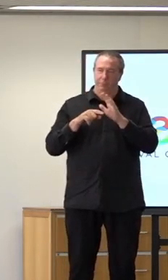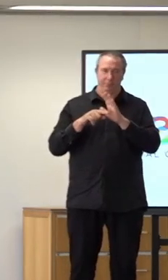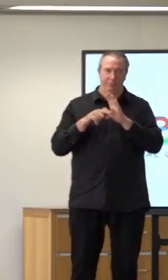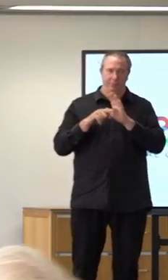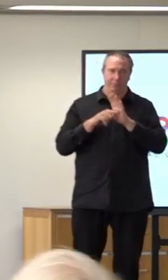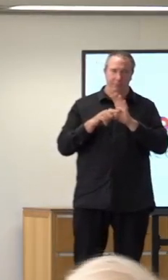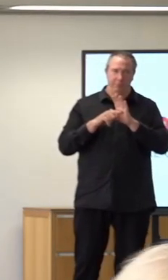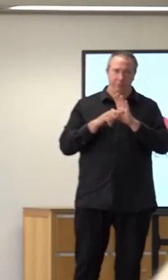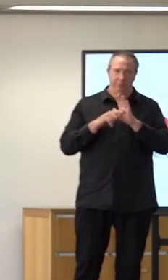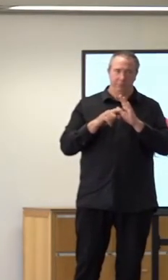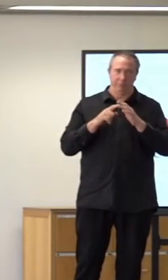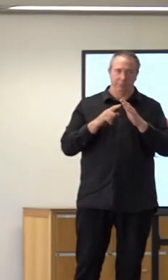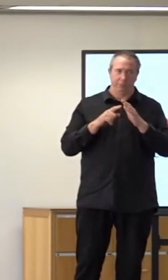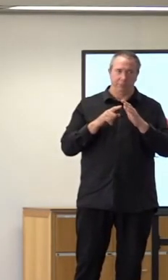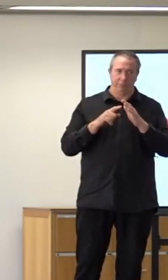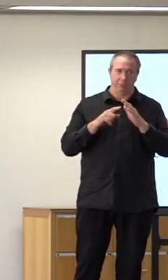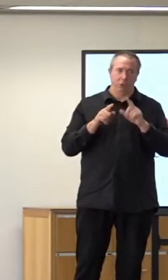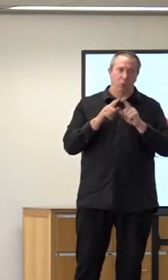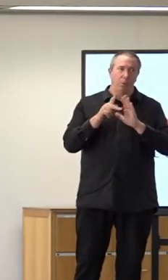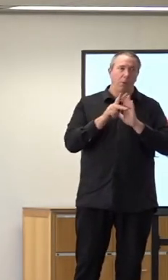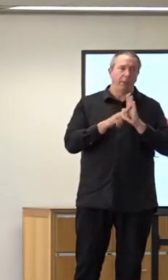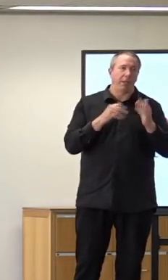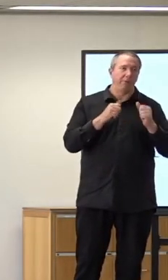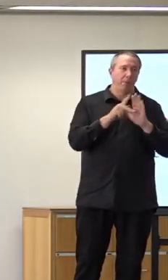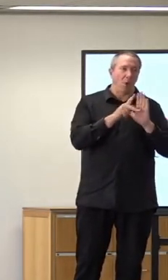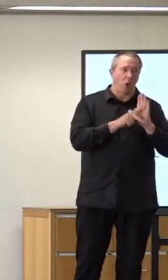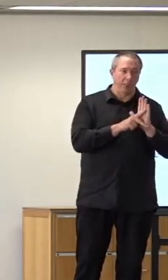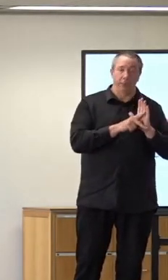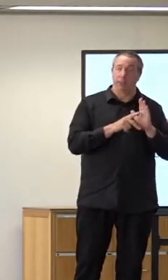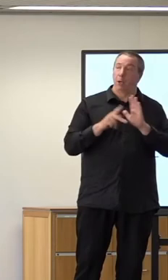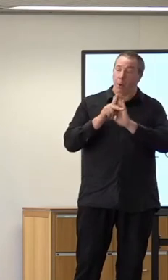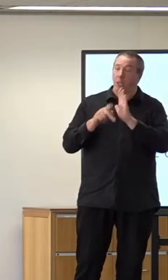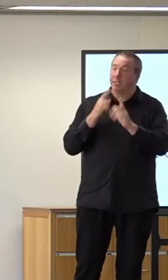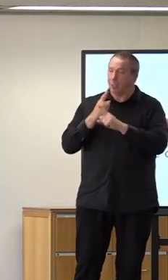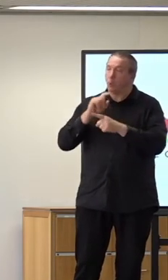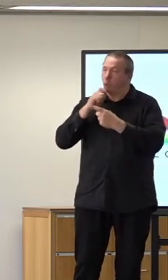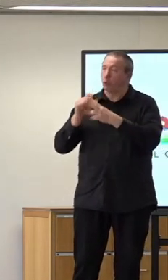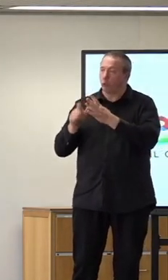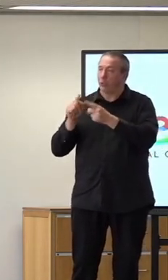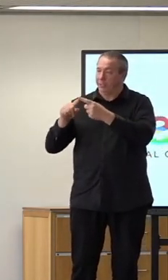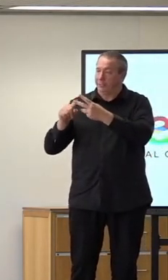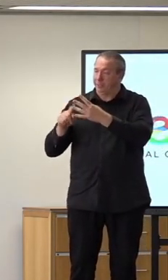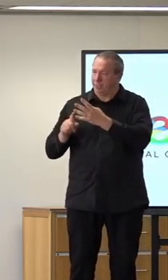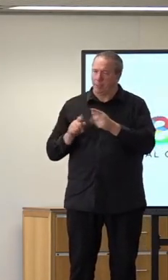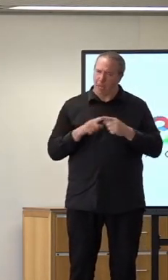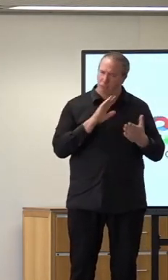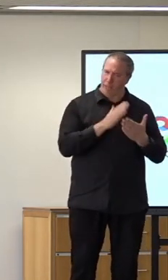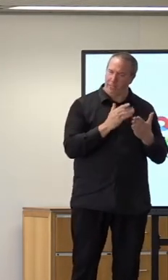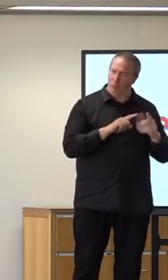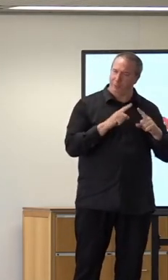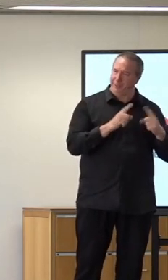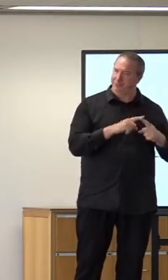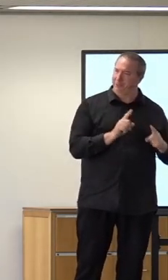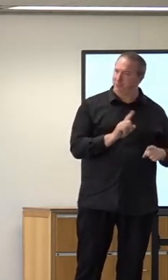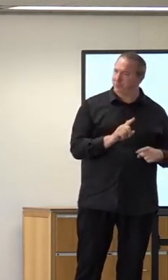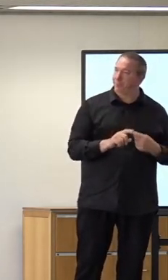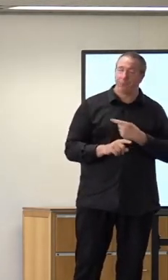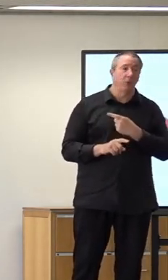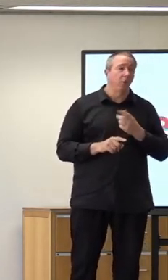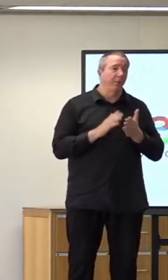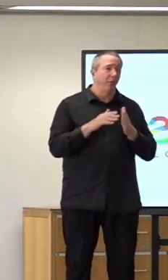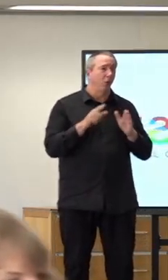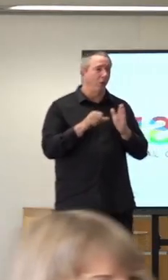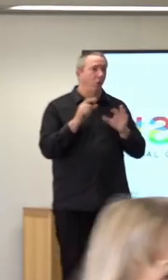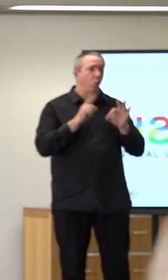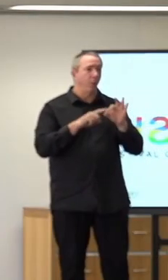that's an issue that, while policy may be in place, reality may be a different situation. So, yeah, I mean, the question of where the money is coming from is a